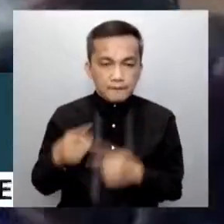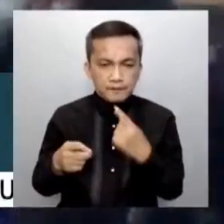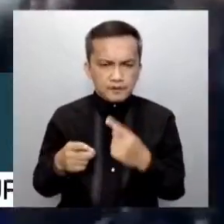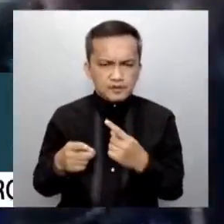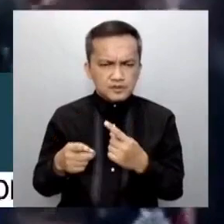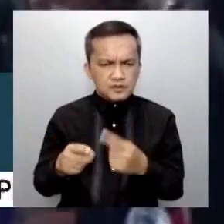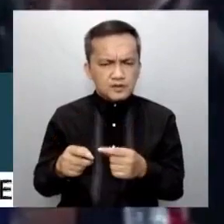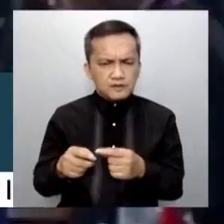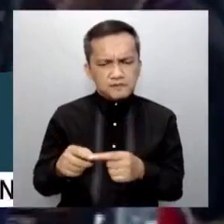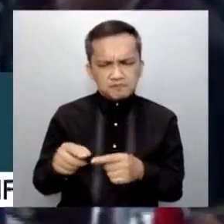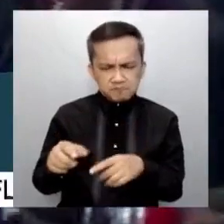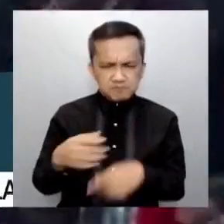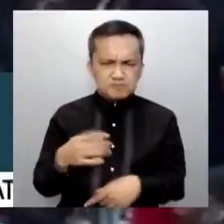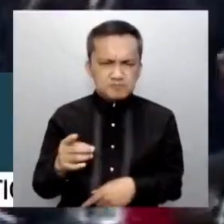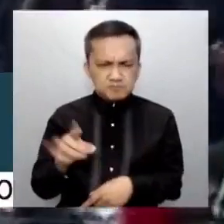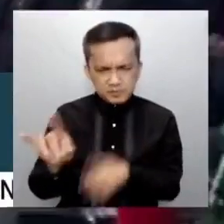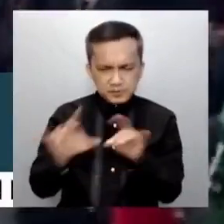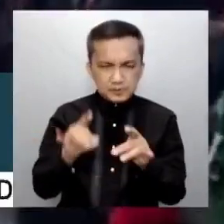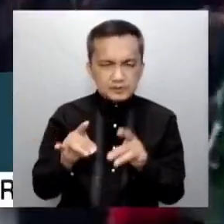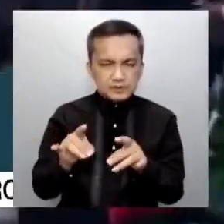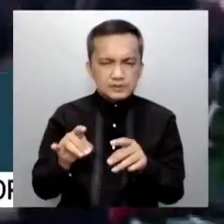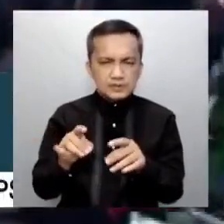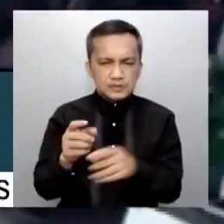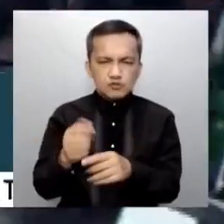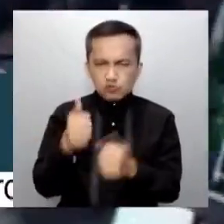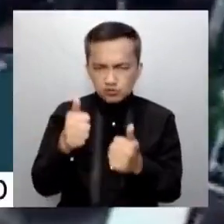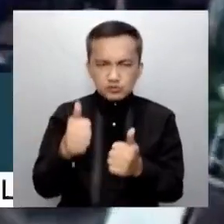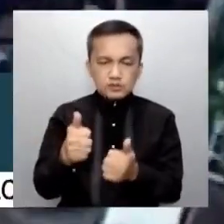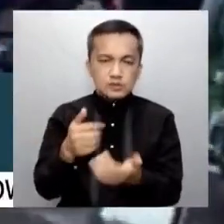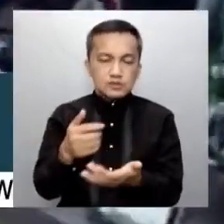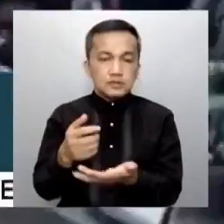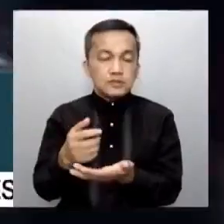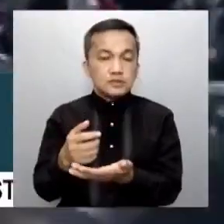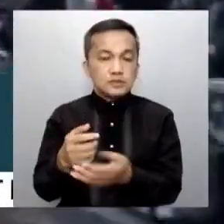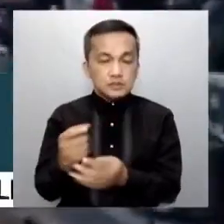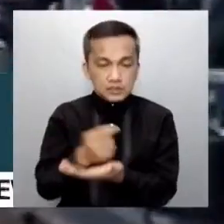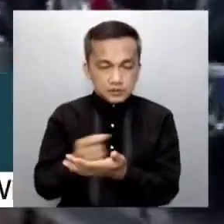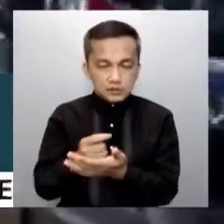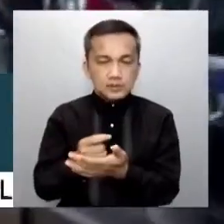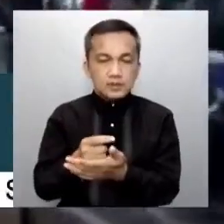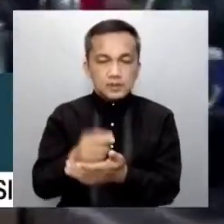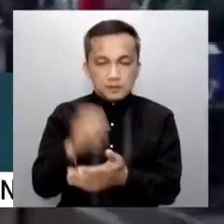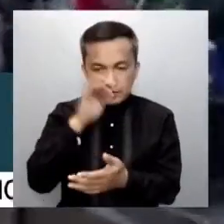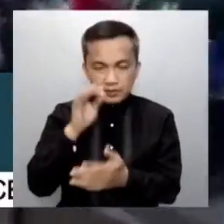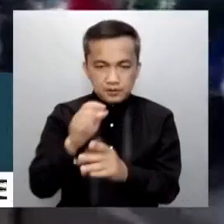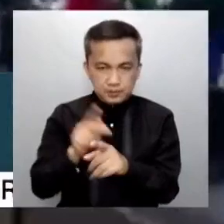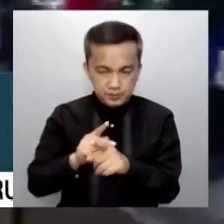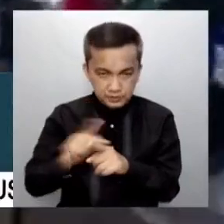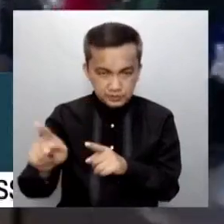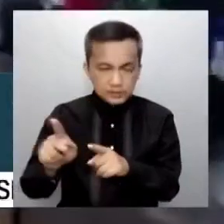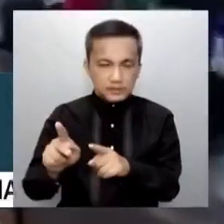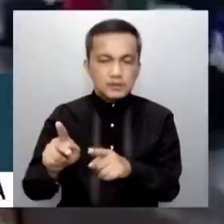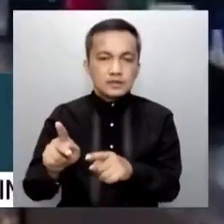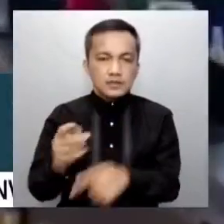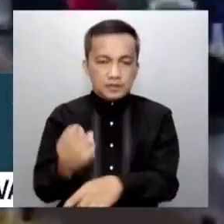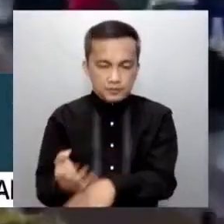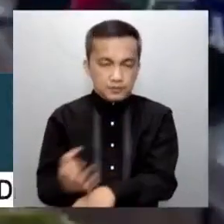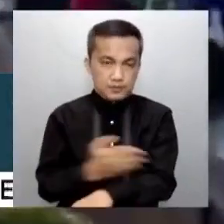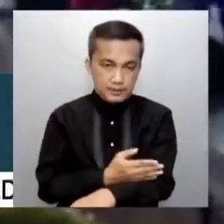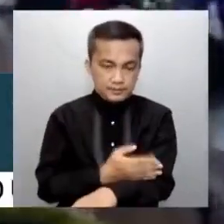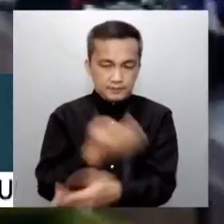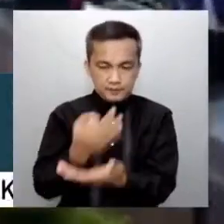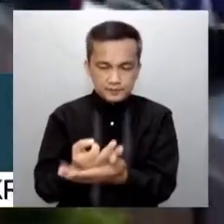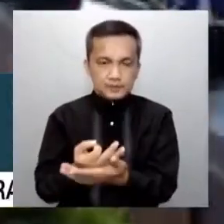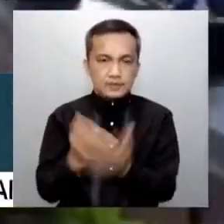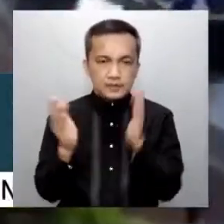preferential treatment for skilled Filipino professionals and business persons, improvement in financial service, boost